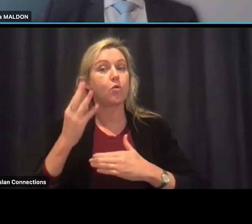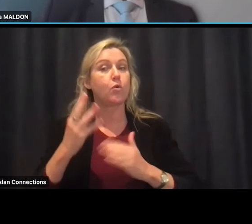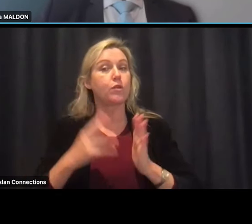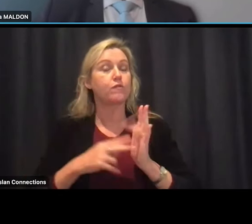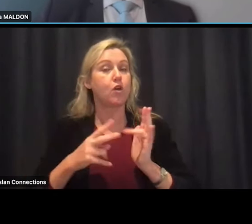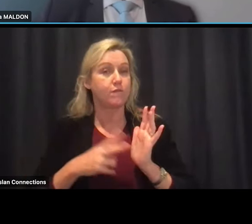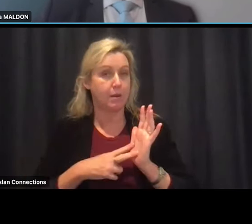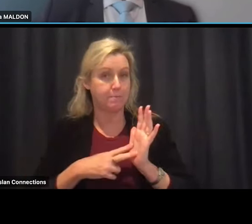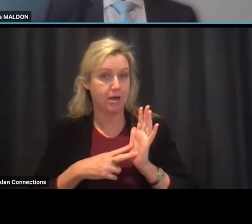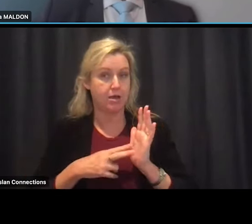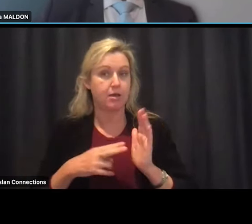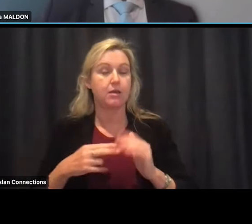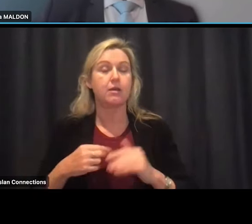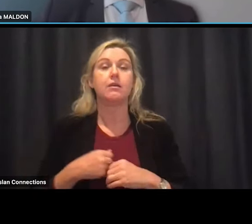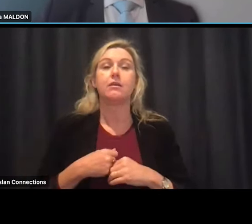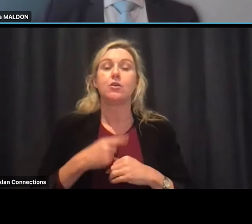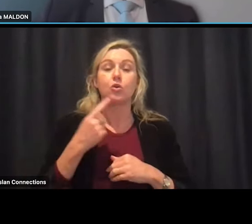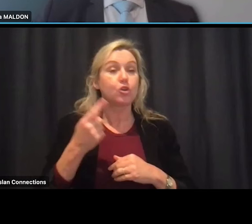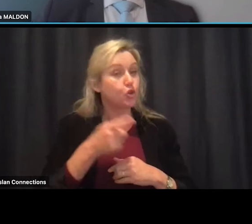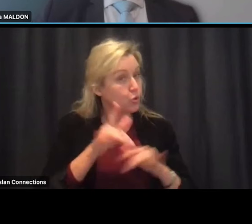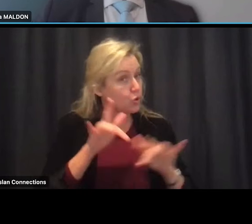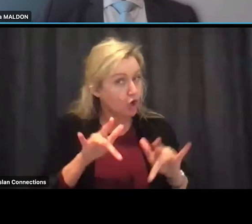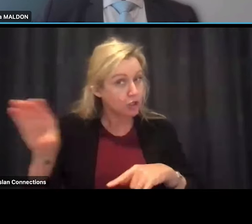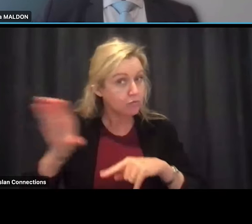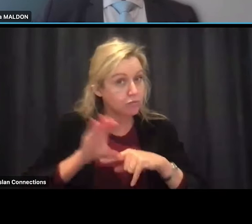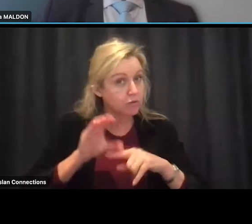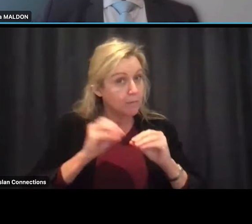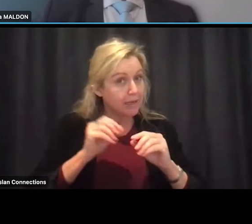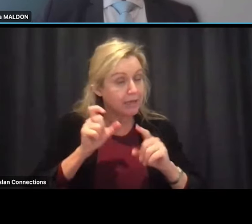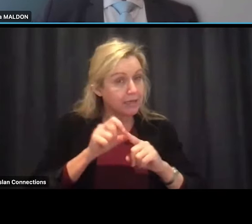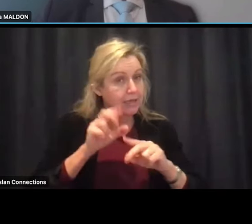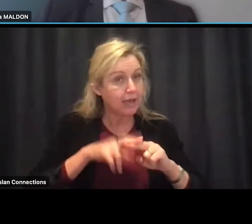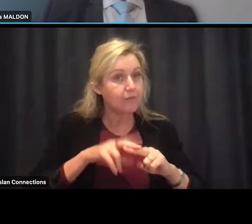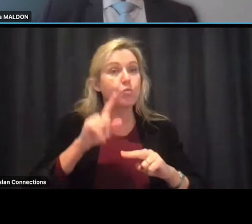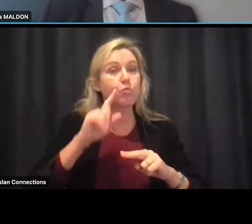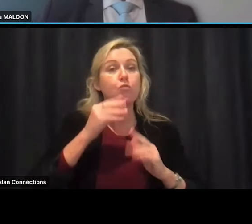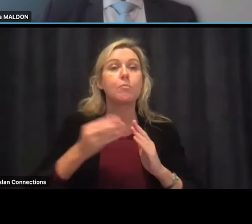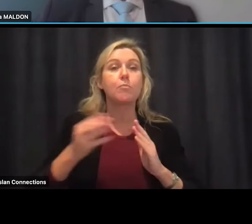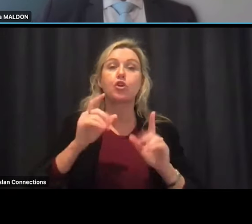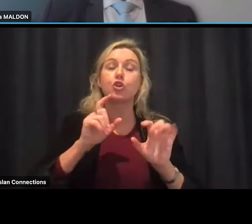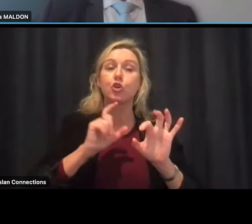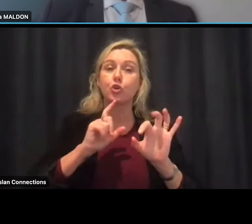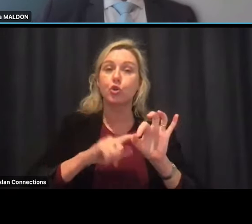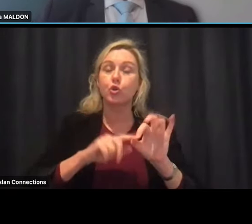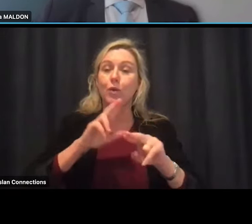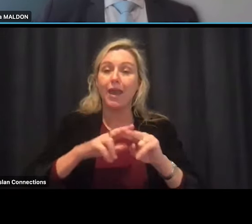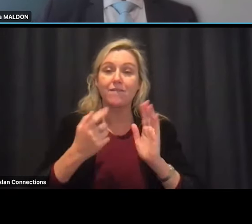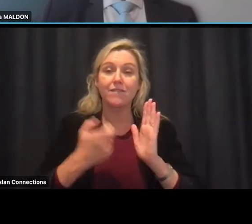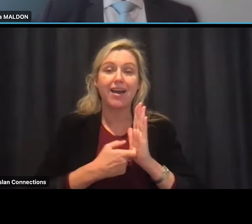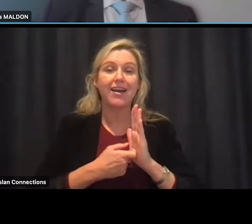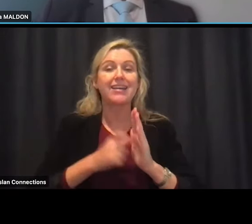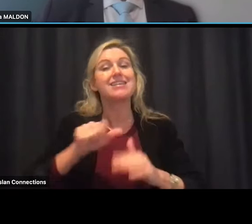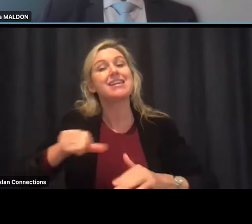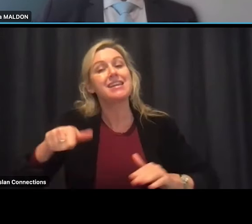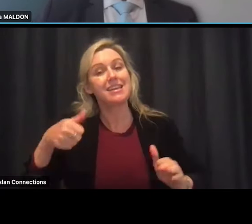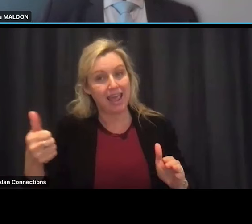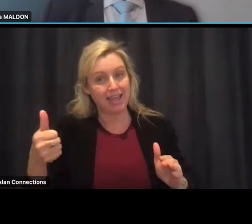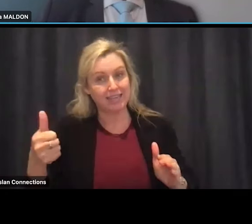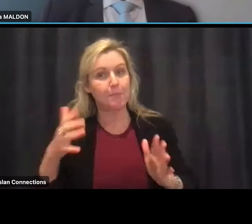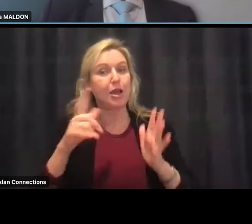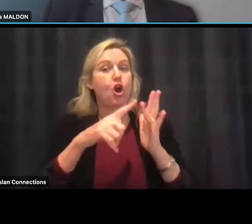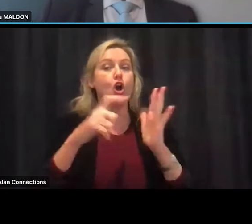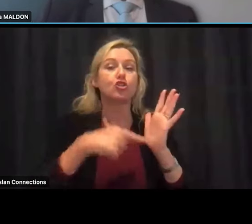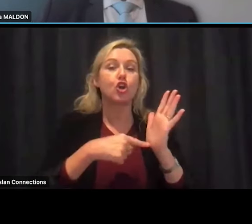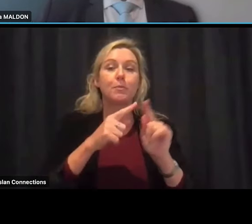services not currently receiving the BDF, you will report through the QFR from next quarter. So Q2, October to